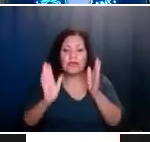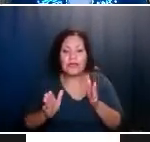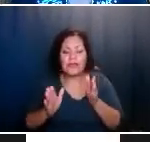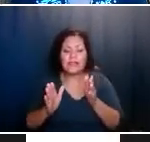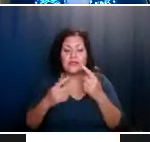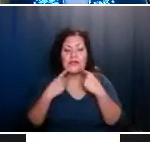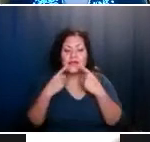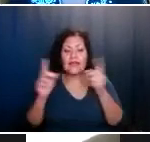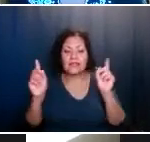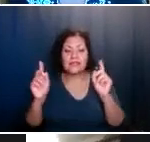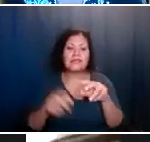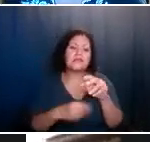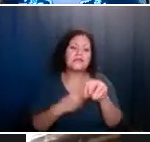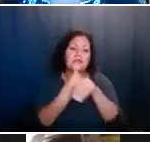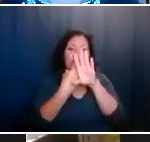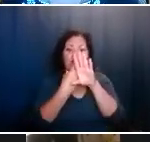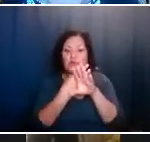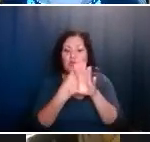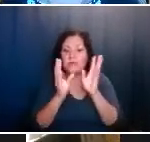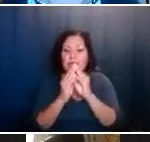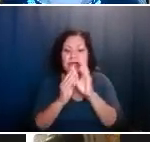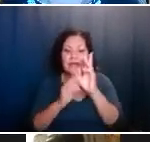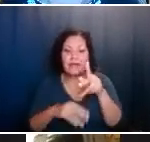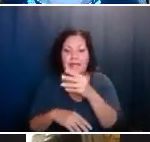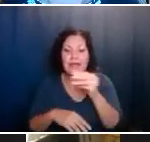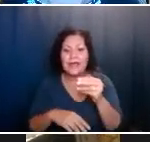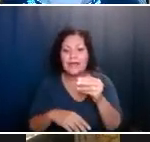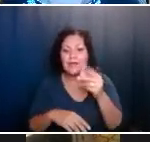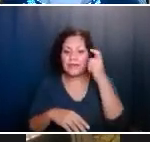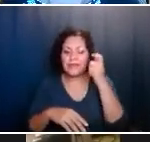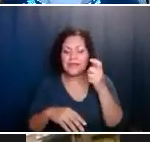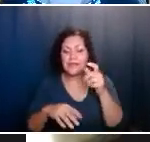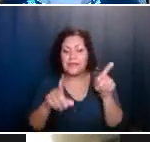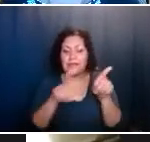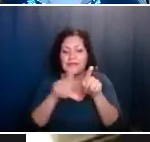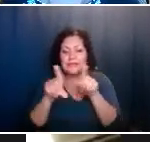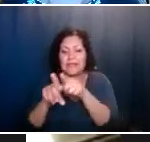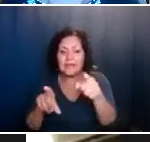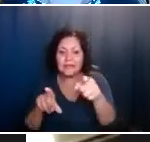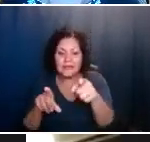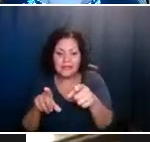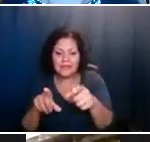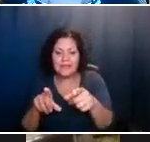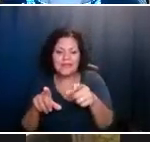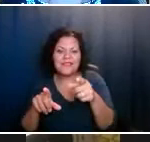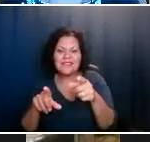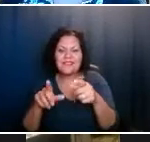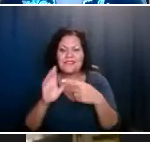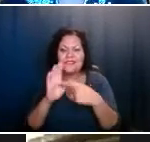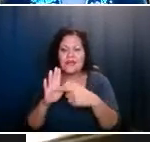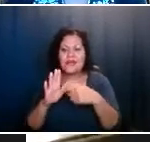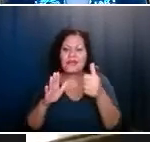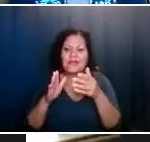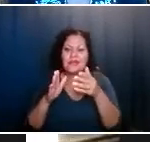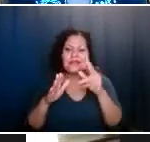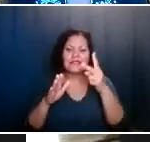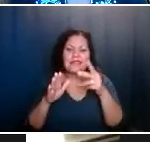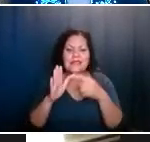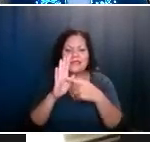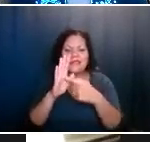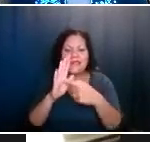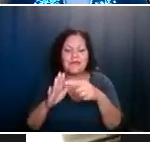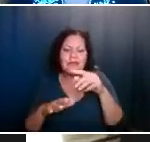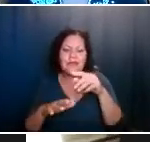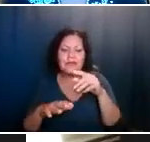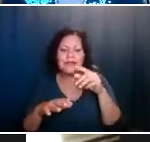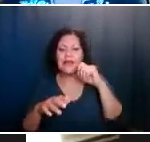again, just so we are doing apples to apples, here's that fall craft that we were just talking about. So you can